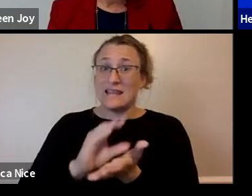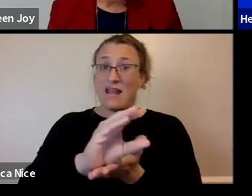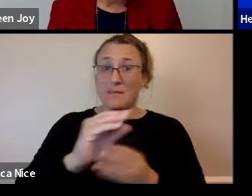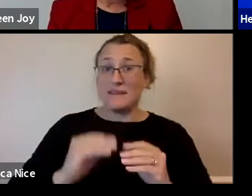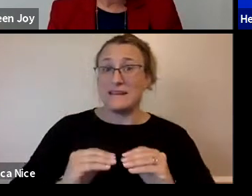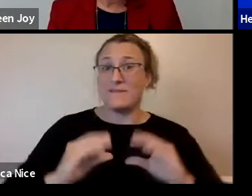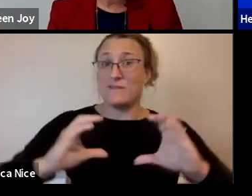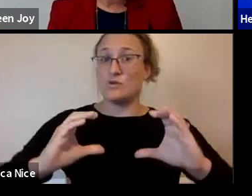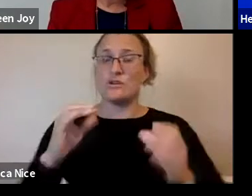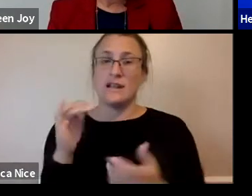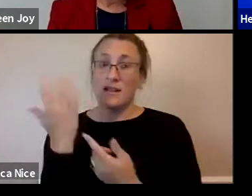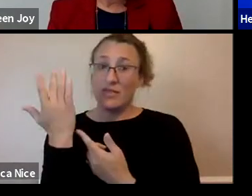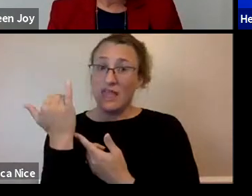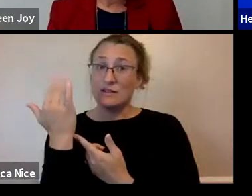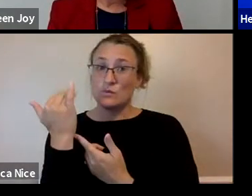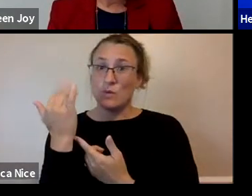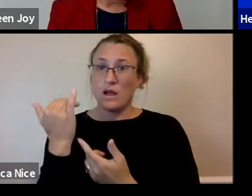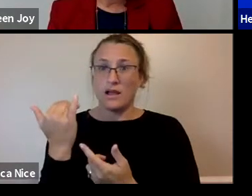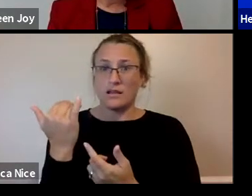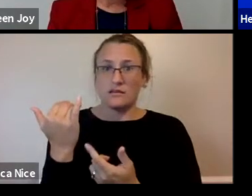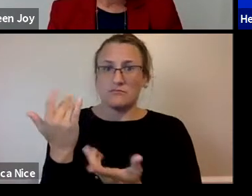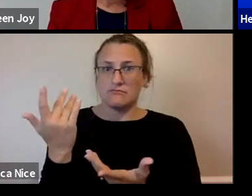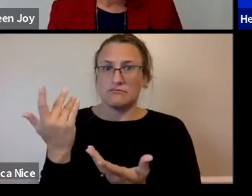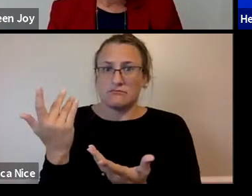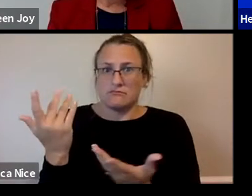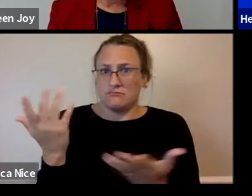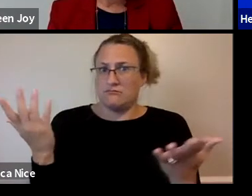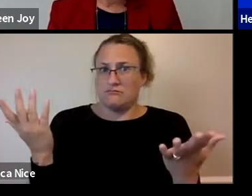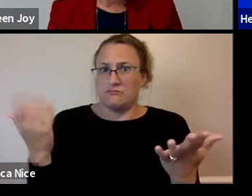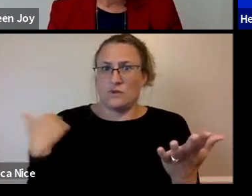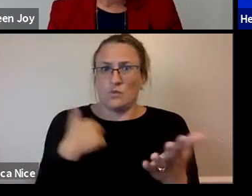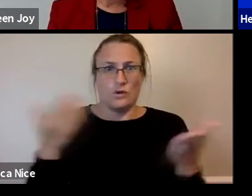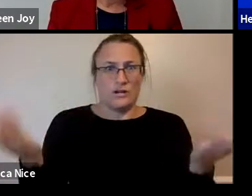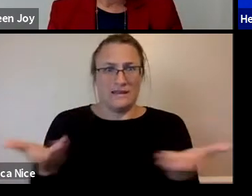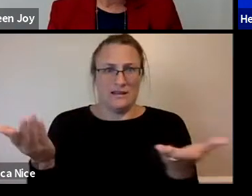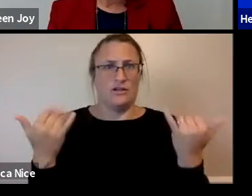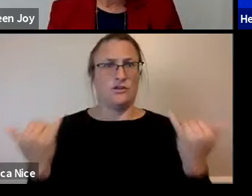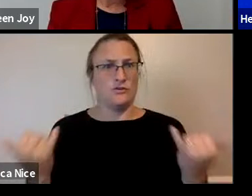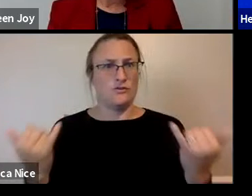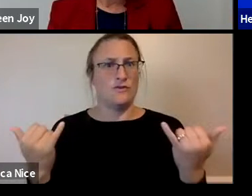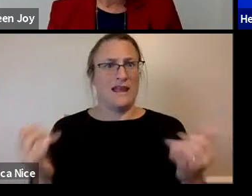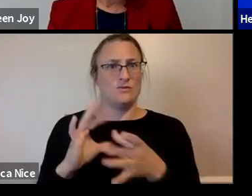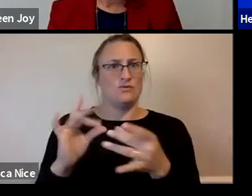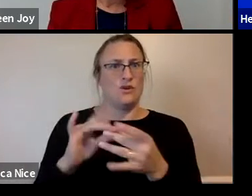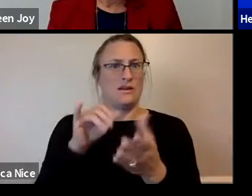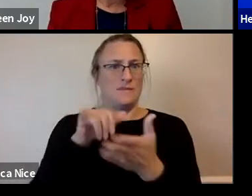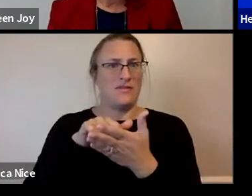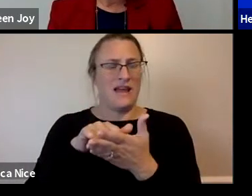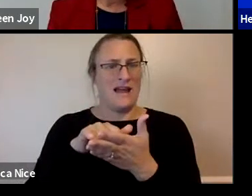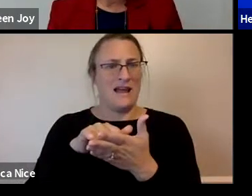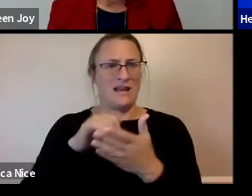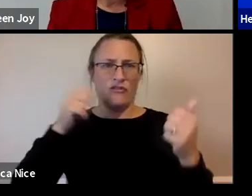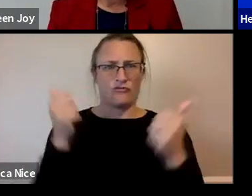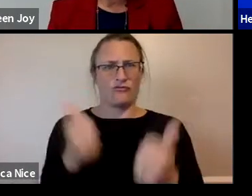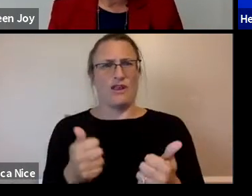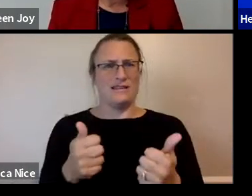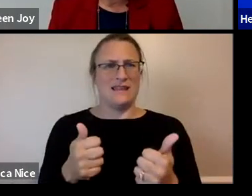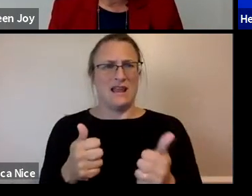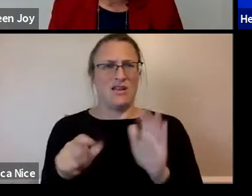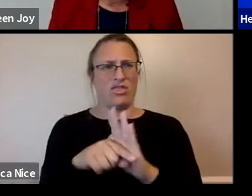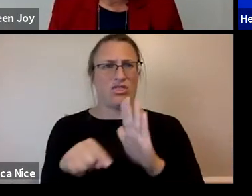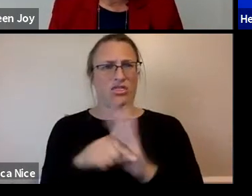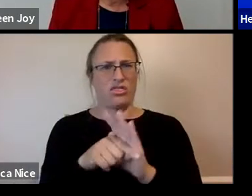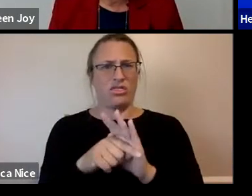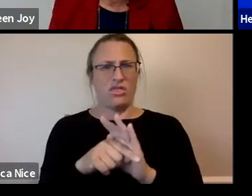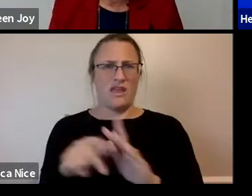and that's why we are on this hearing to talk about that. But I think derogatory remarks